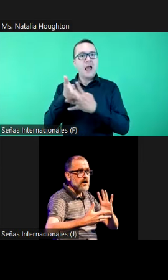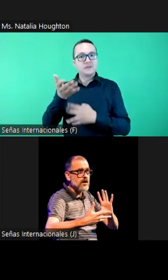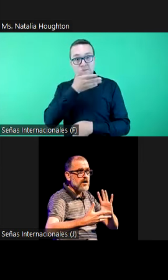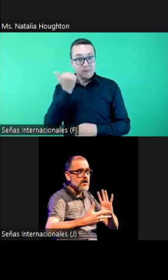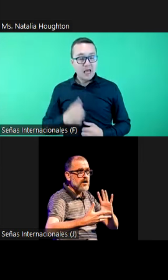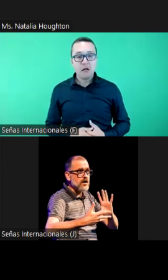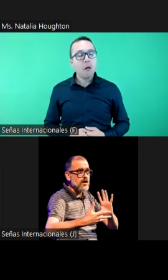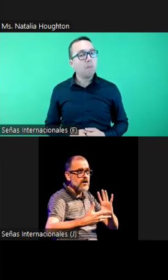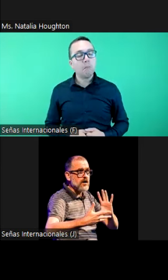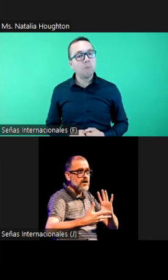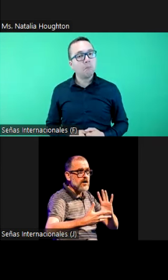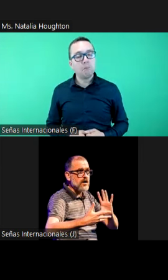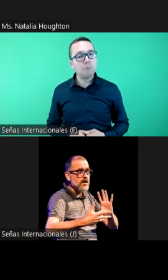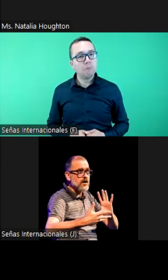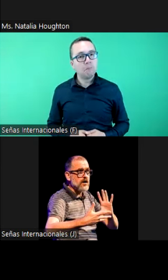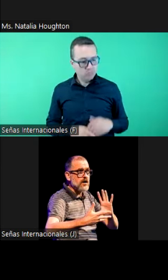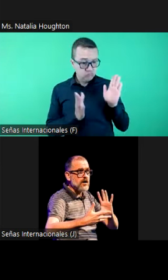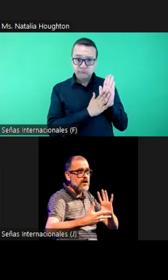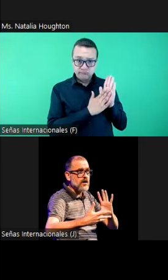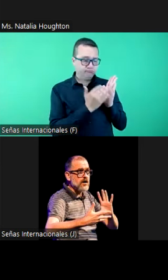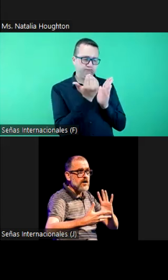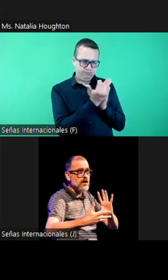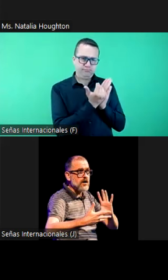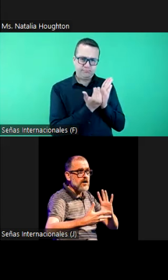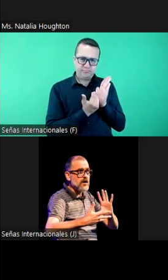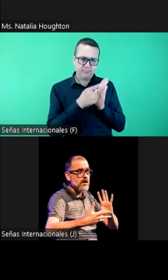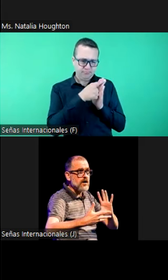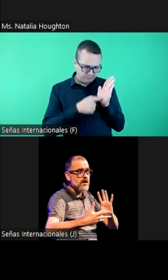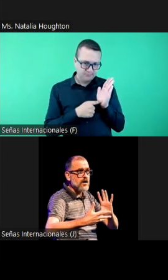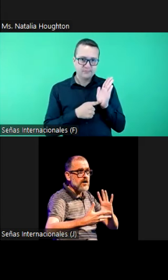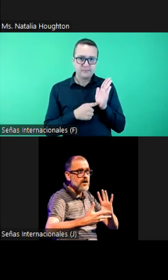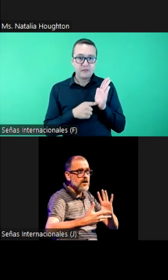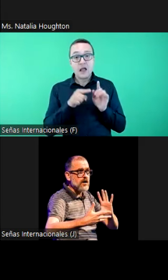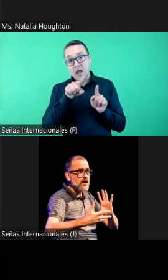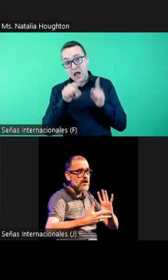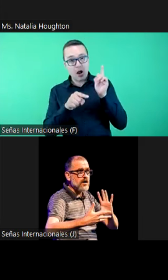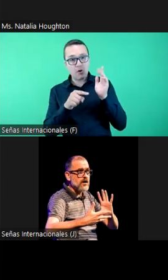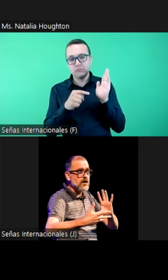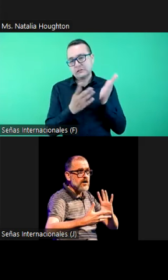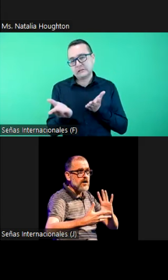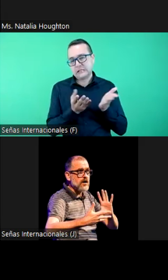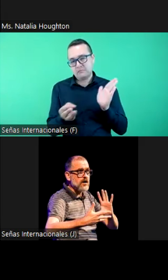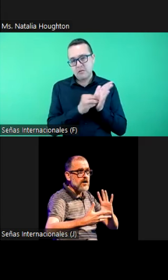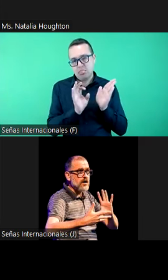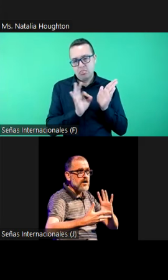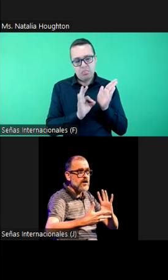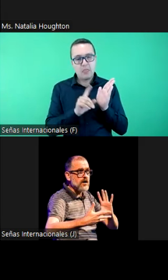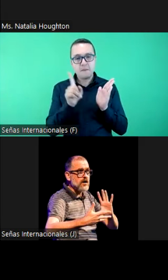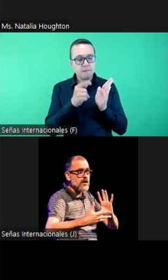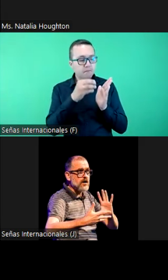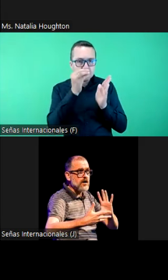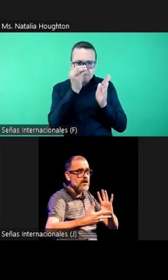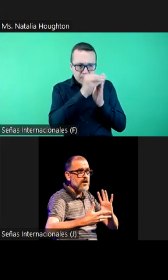not improved the coverage and the services, including services that